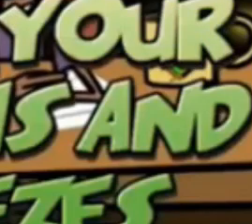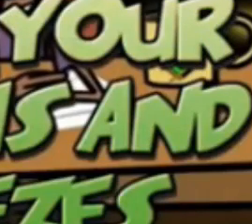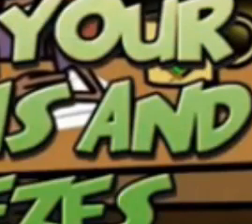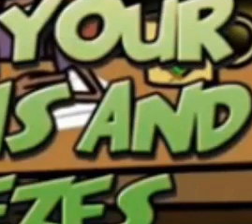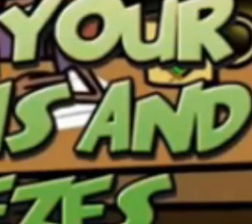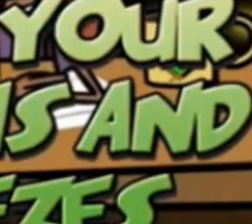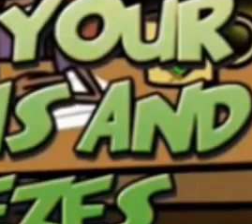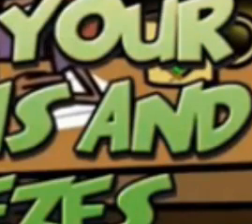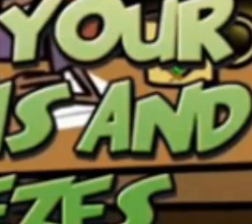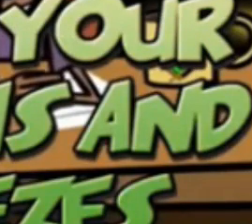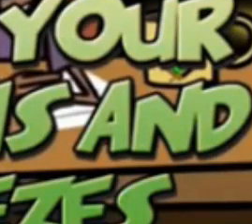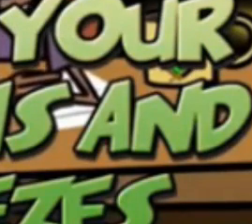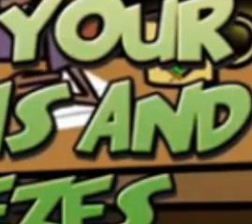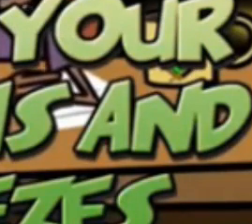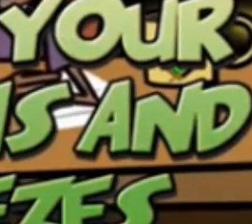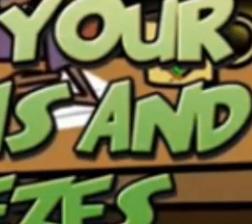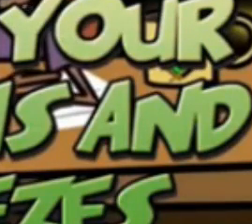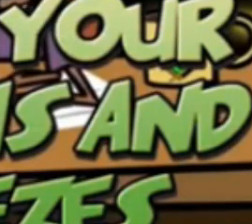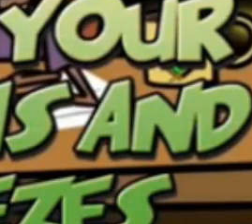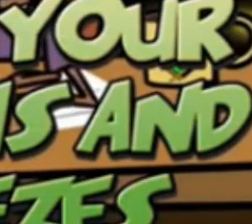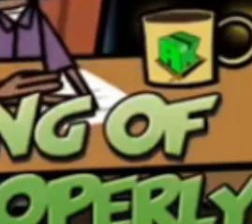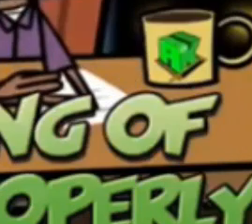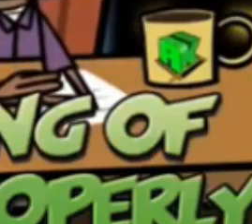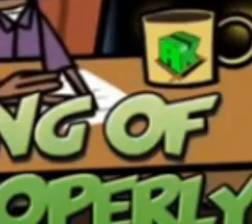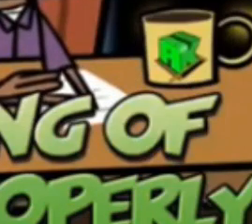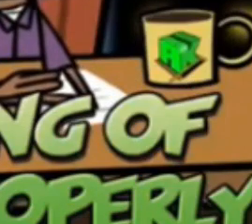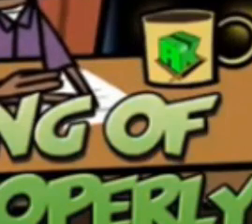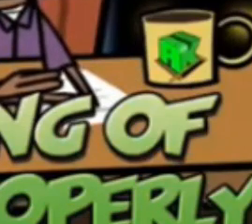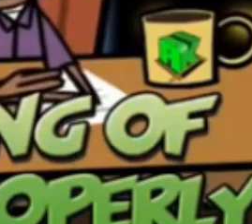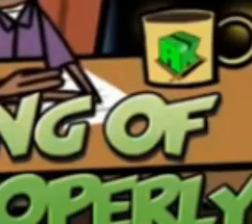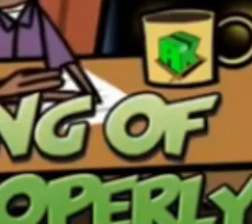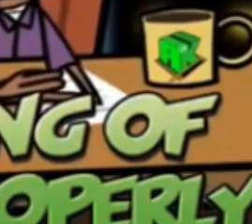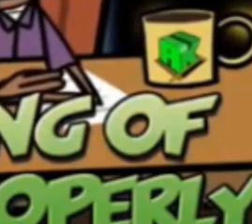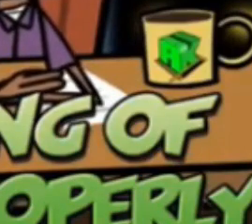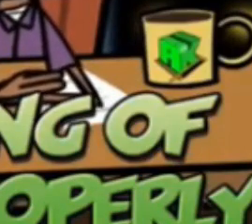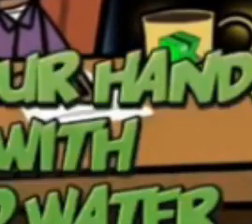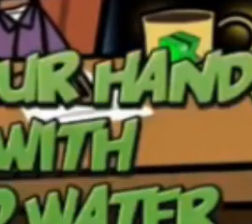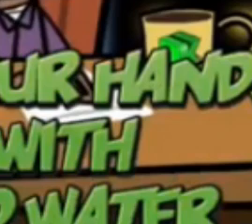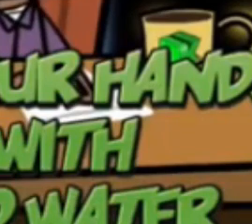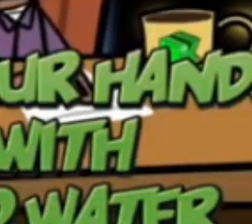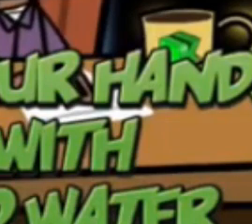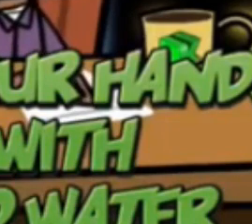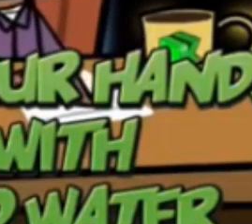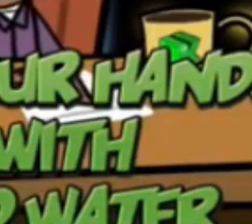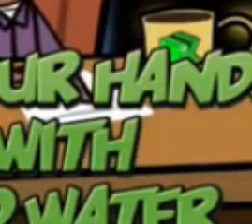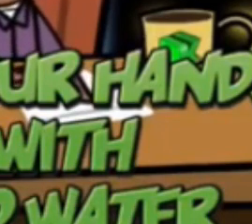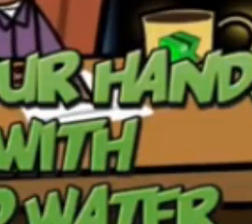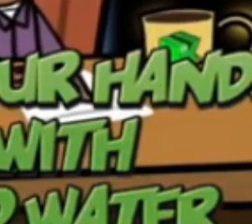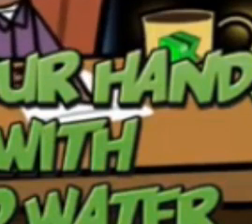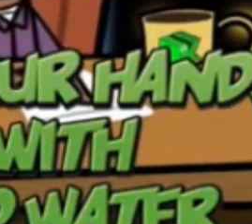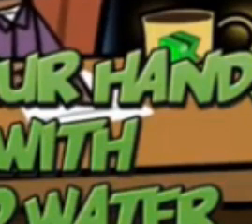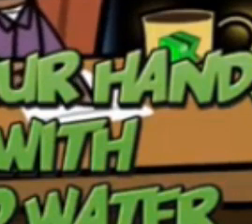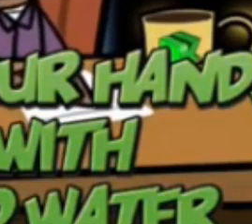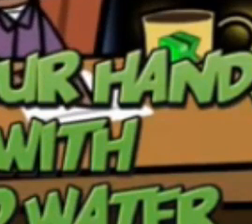we play. Drink responsibly. With the Win FM News, I am Jermaine Abel. I am Ken